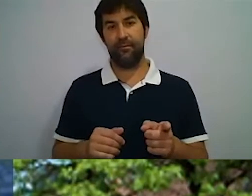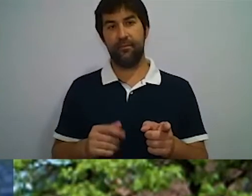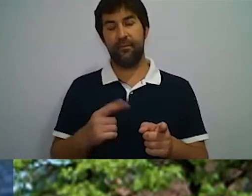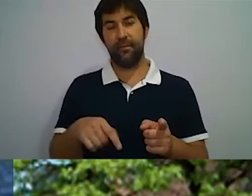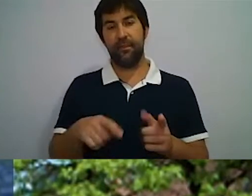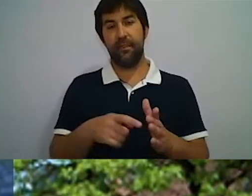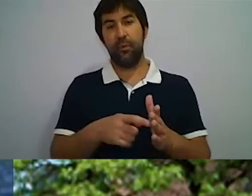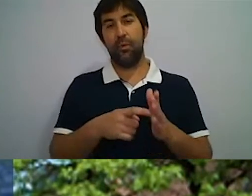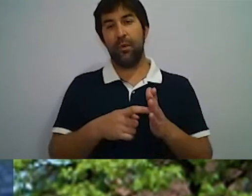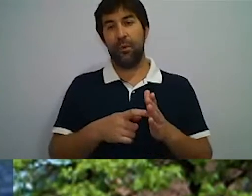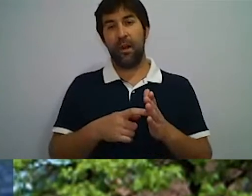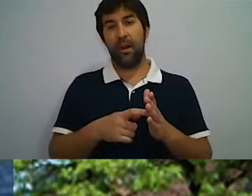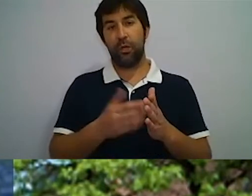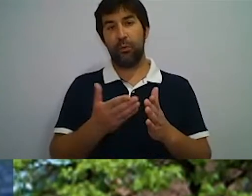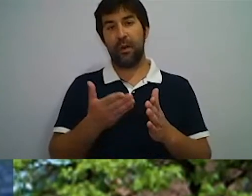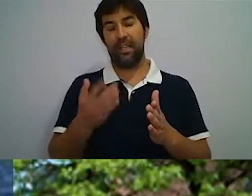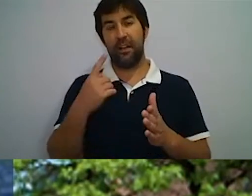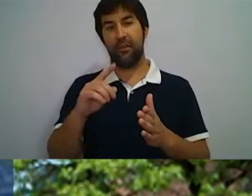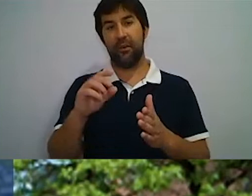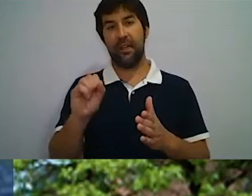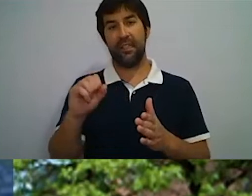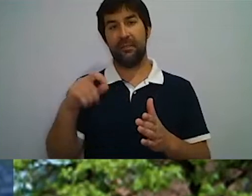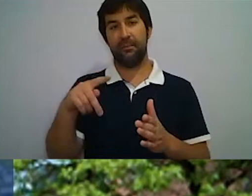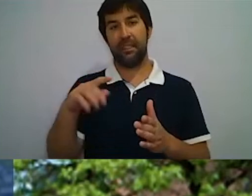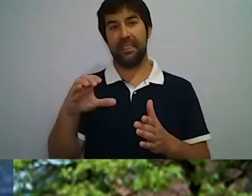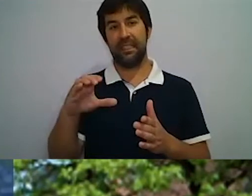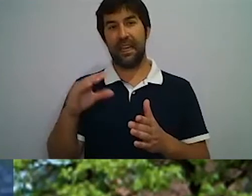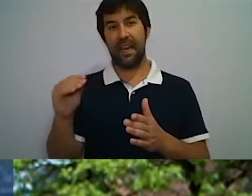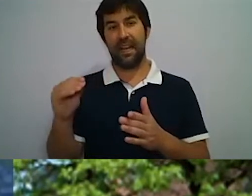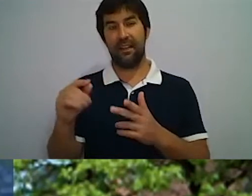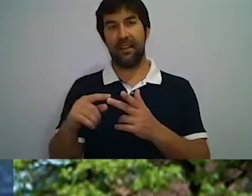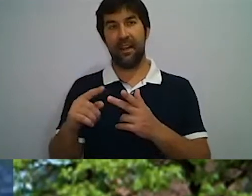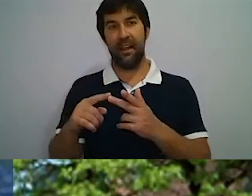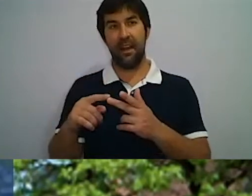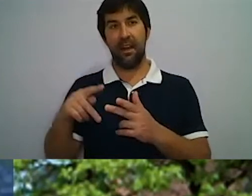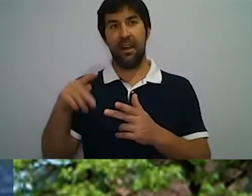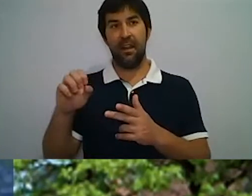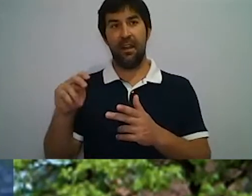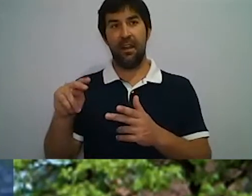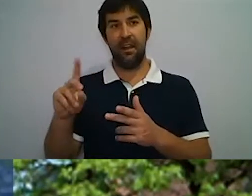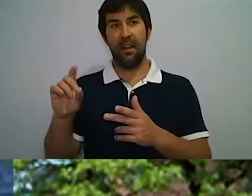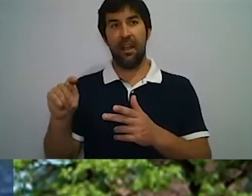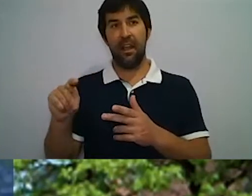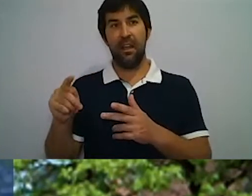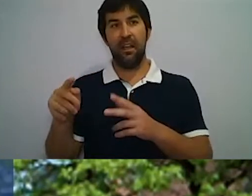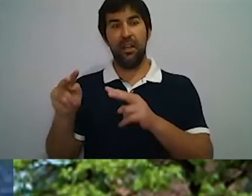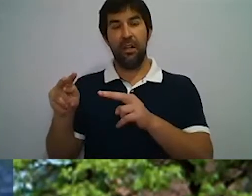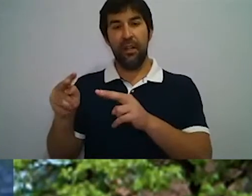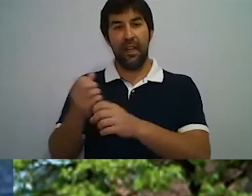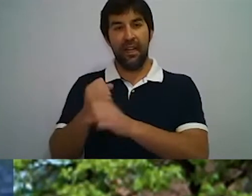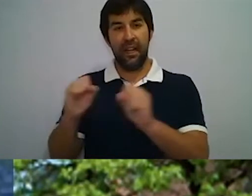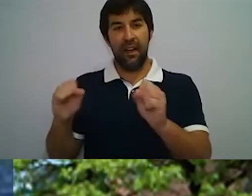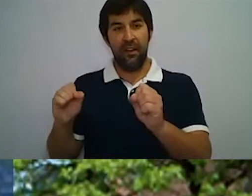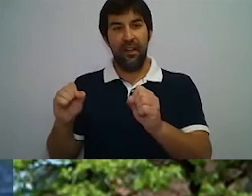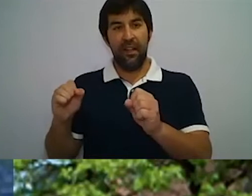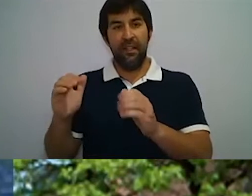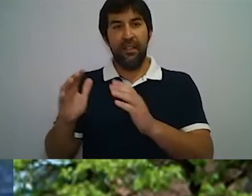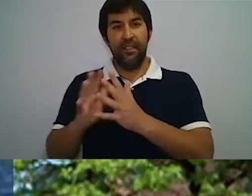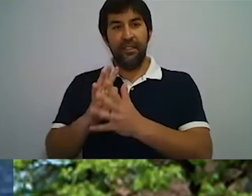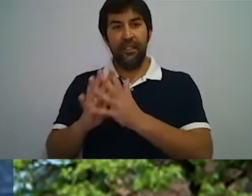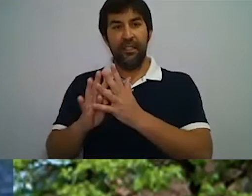stakeholder input. We do know that there are communities, particularly our vulnerable communities, who are less likely to raise concern